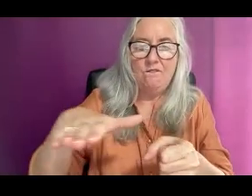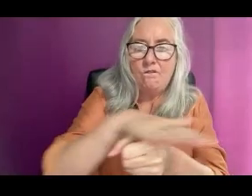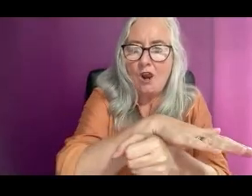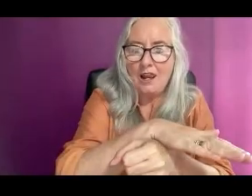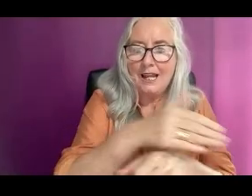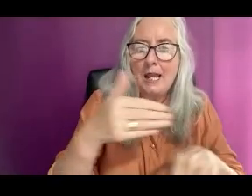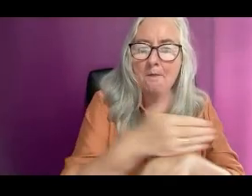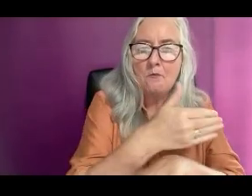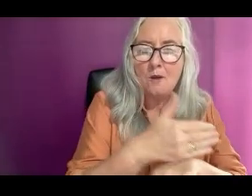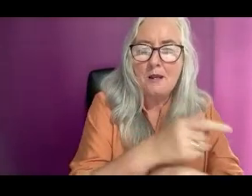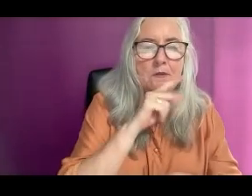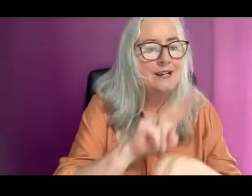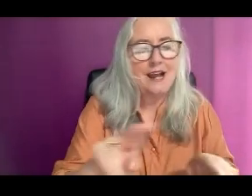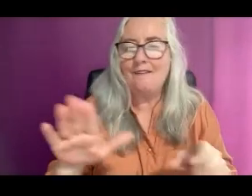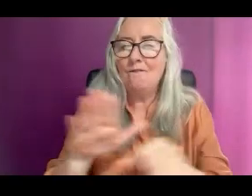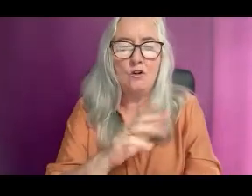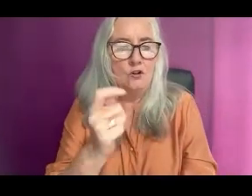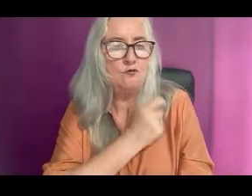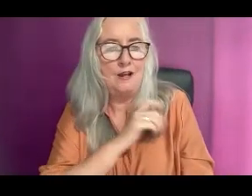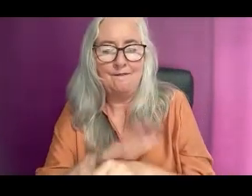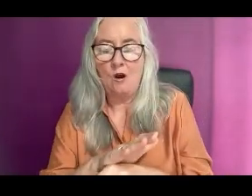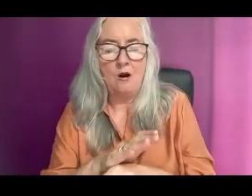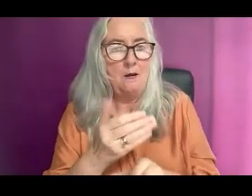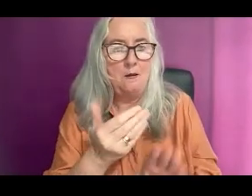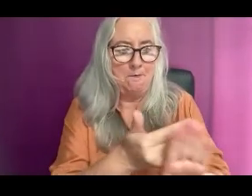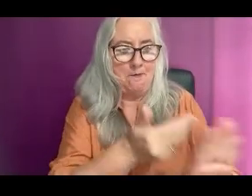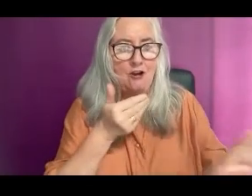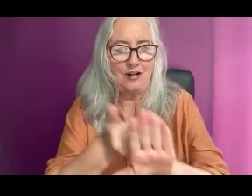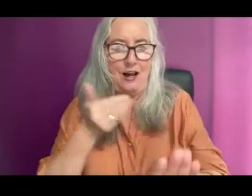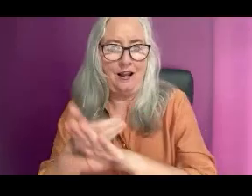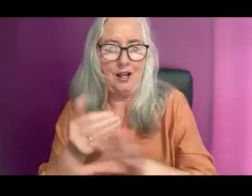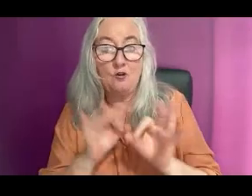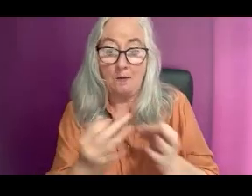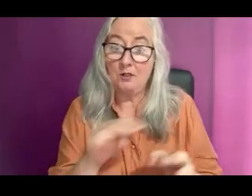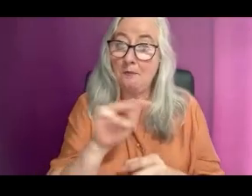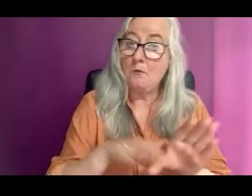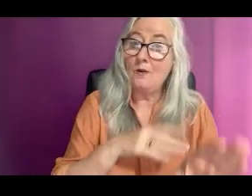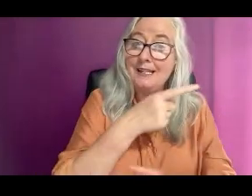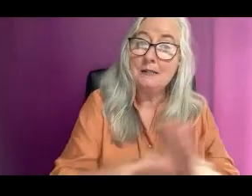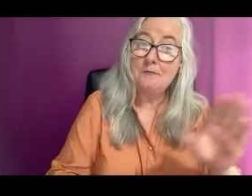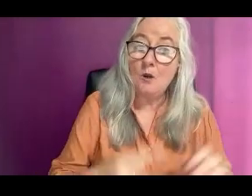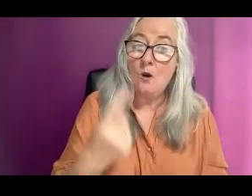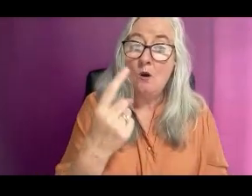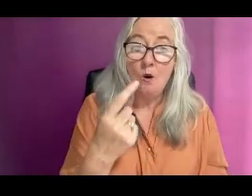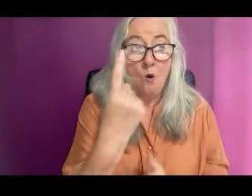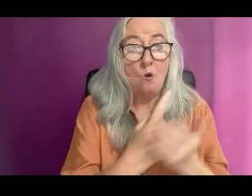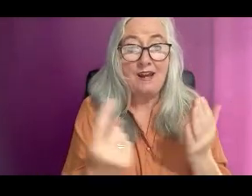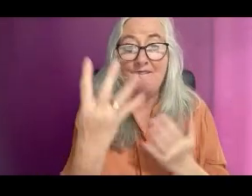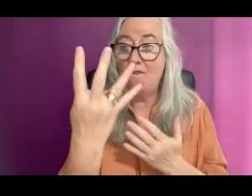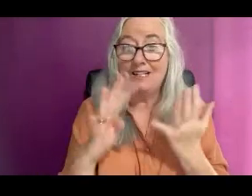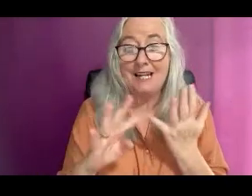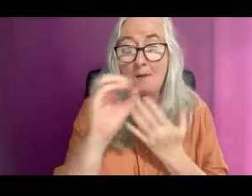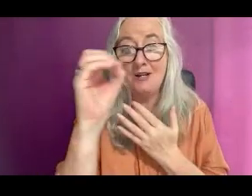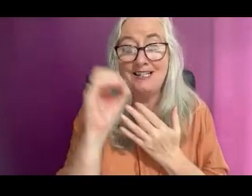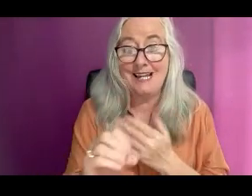it's not fully true for marginalized groups. So people with disabilities have only 49% of them are